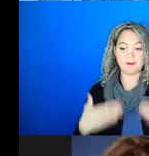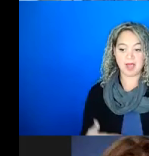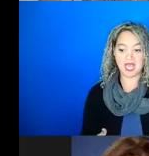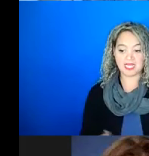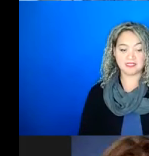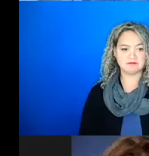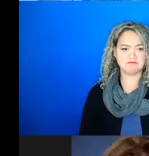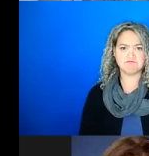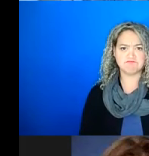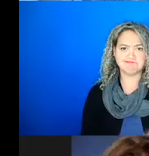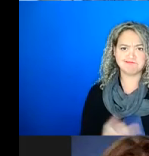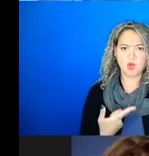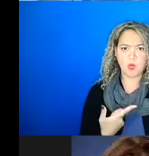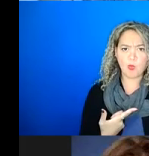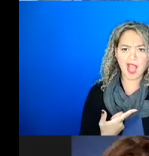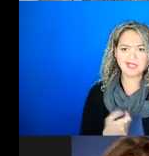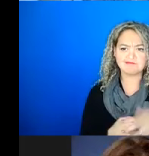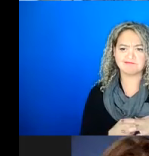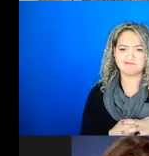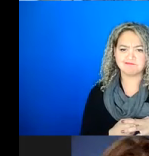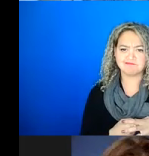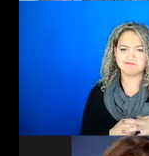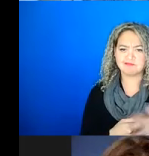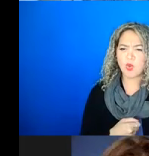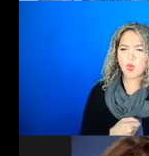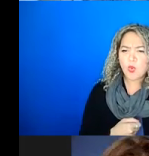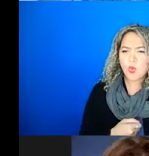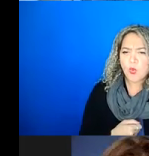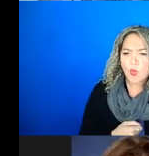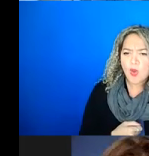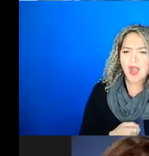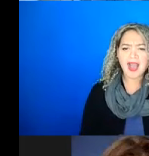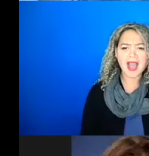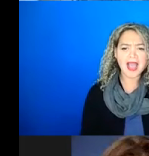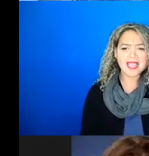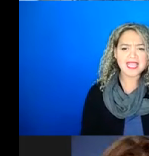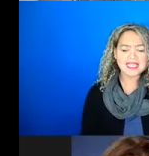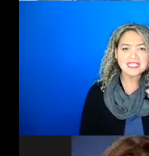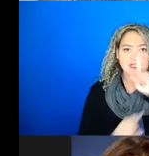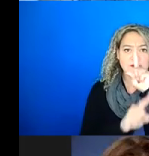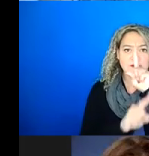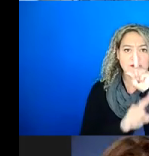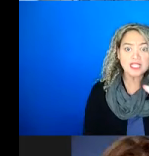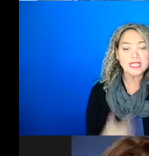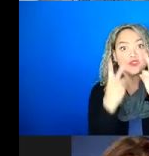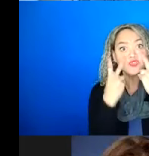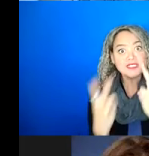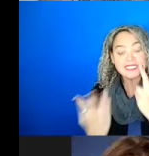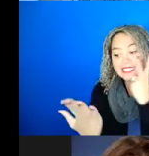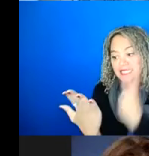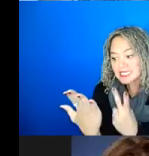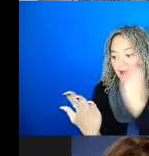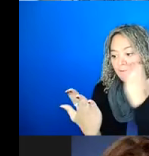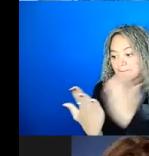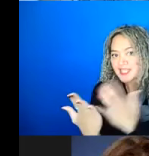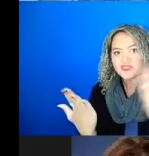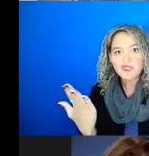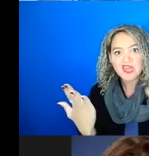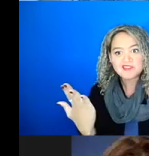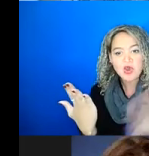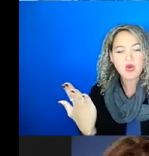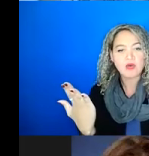But why? Why does the insula respond when you just simply view pictures of food?